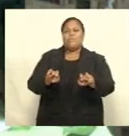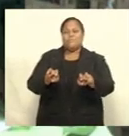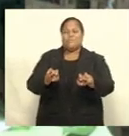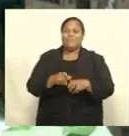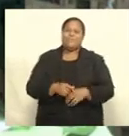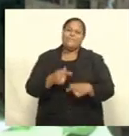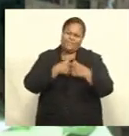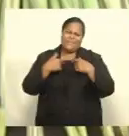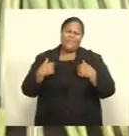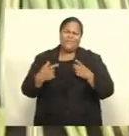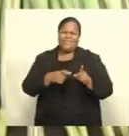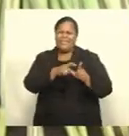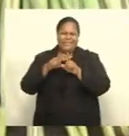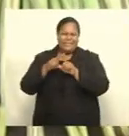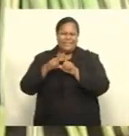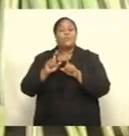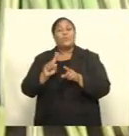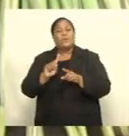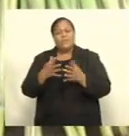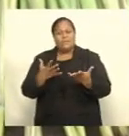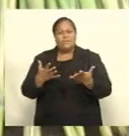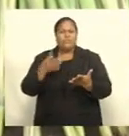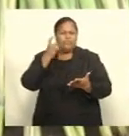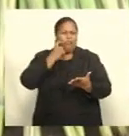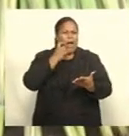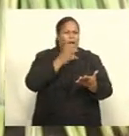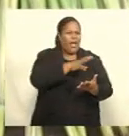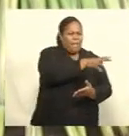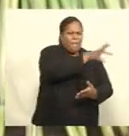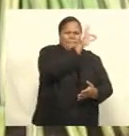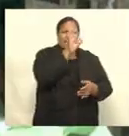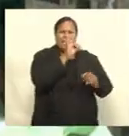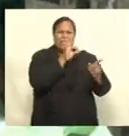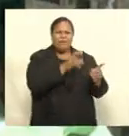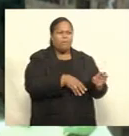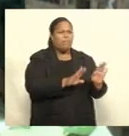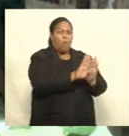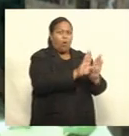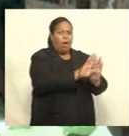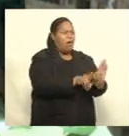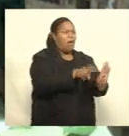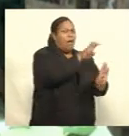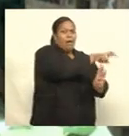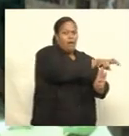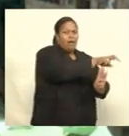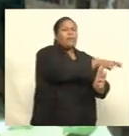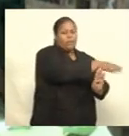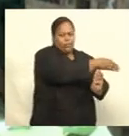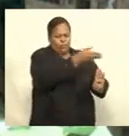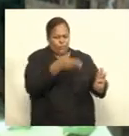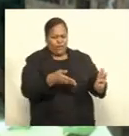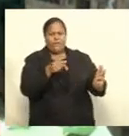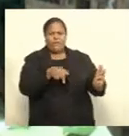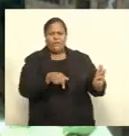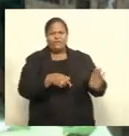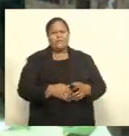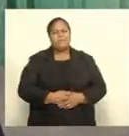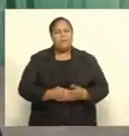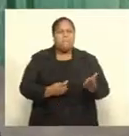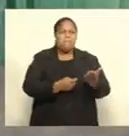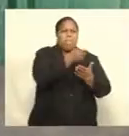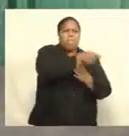We face difficulty in trying to get our produce from our supplier, mainly because they live outside of our containment